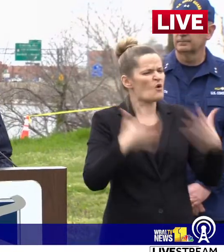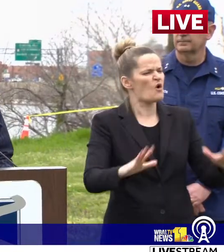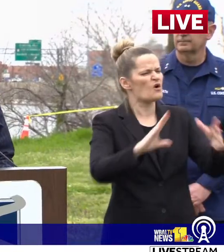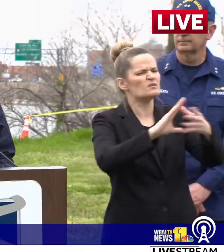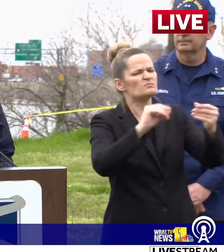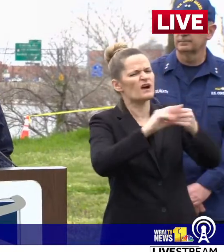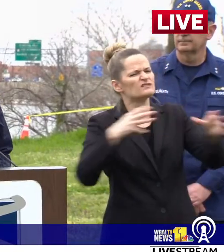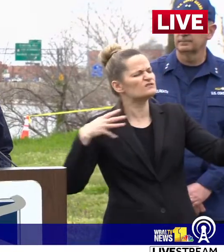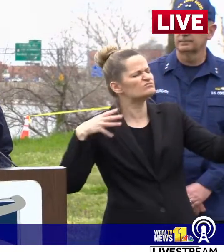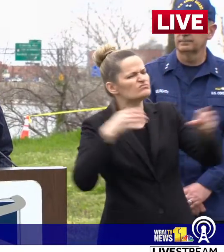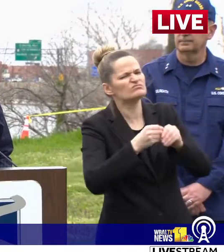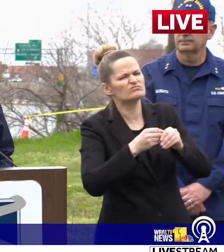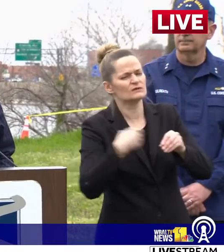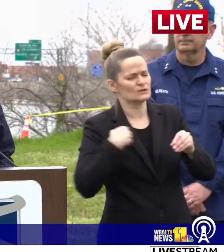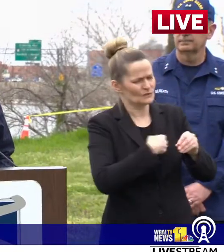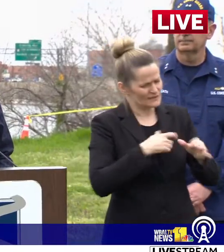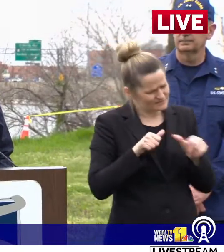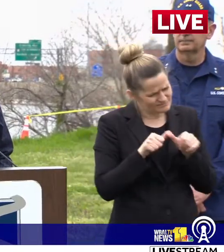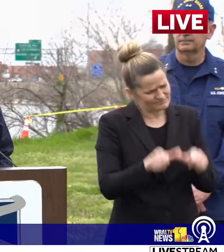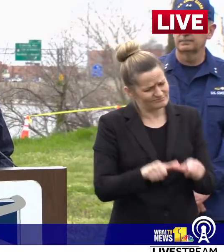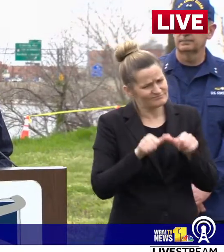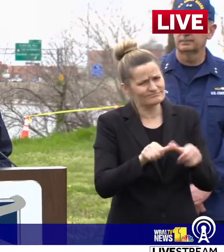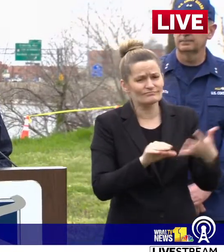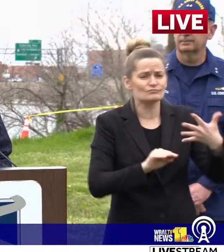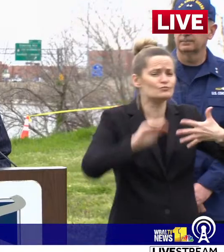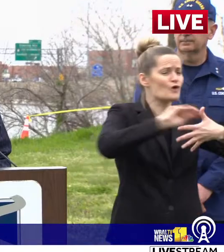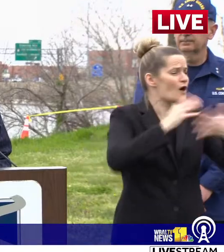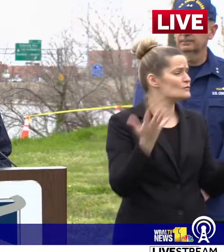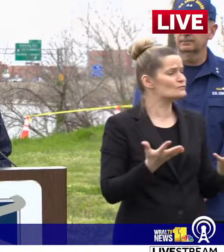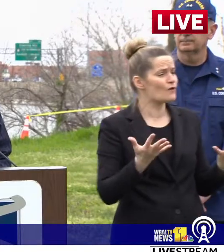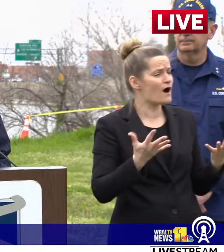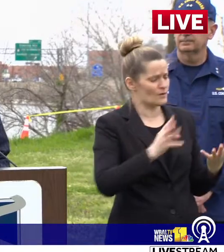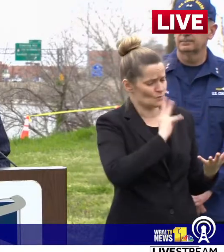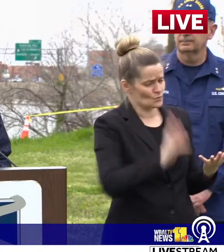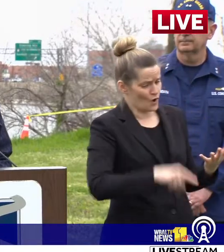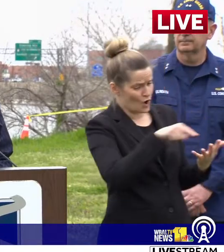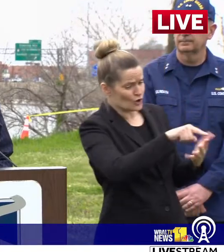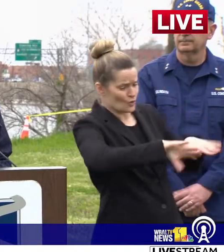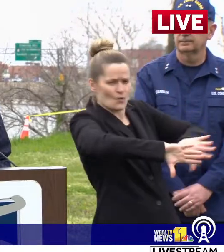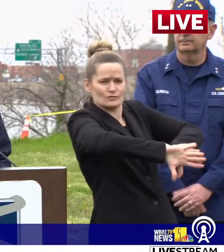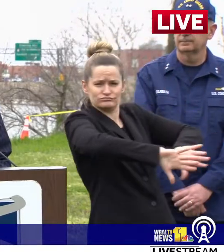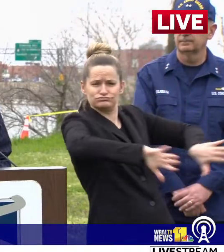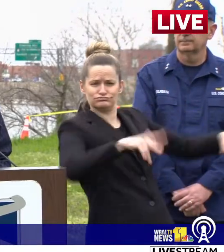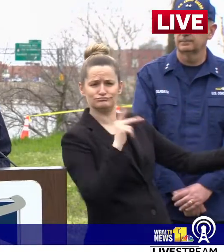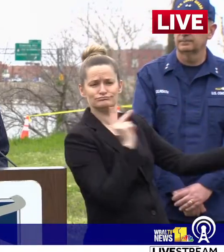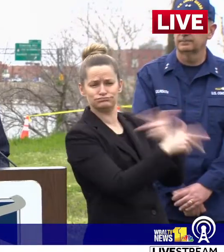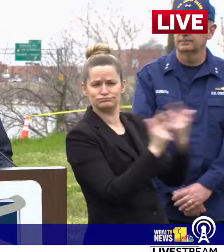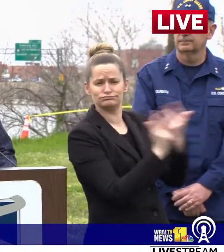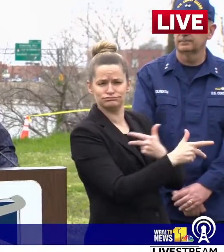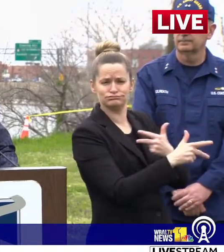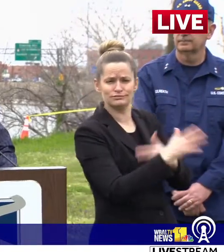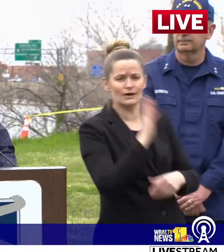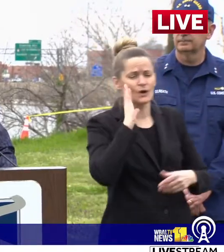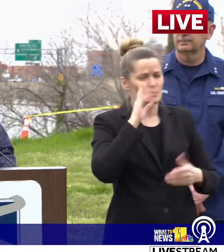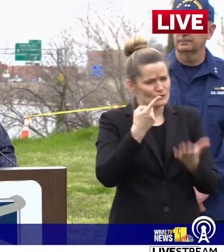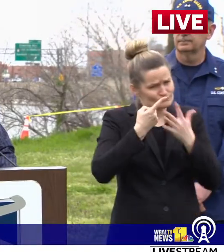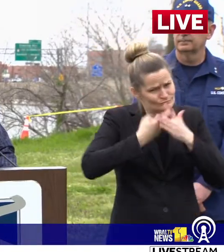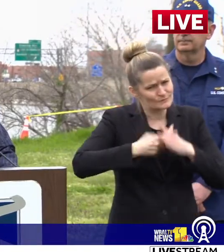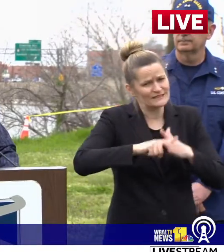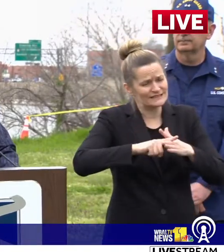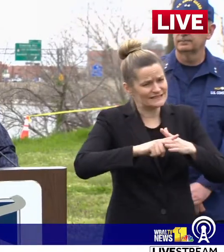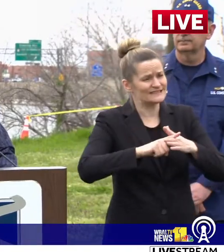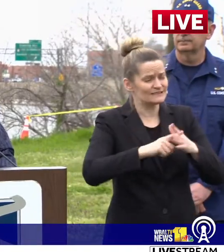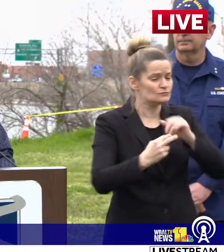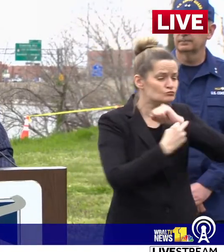priority is clearing the shipping channel. Crews are out today working to remove part of the north side of the bridge that remains. The first piece could be removed